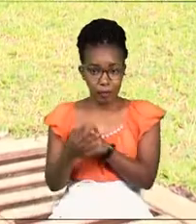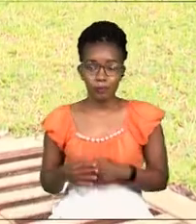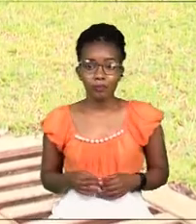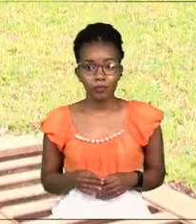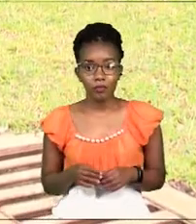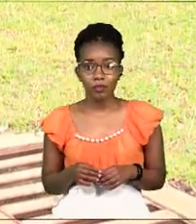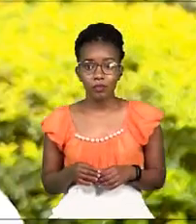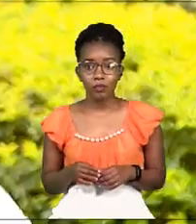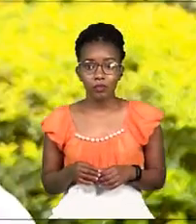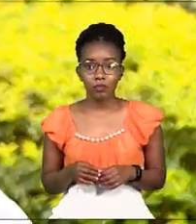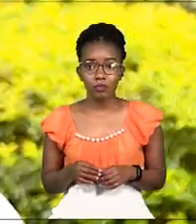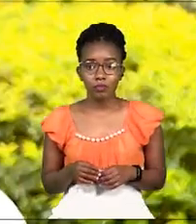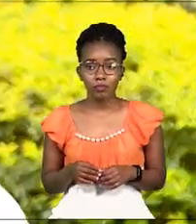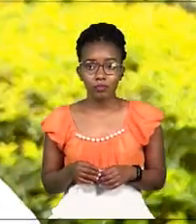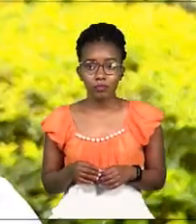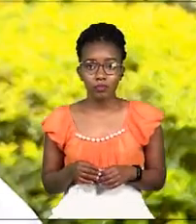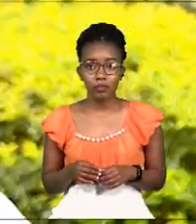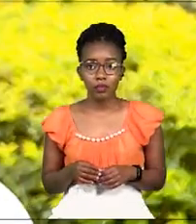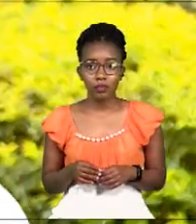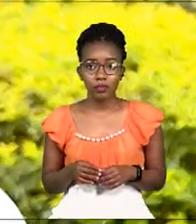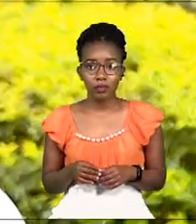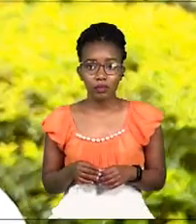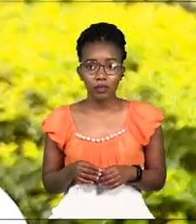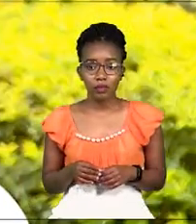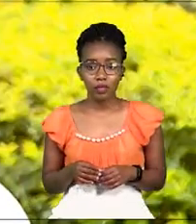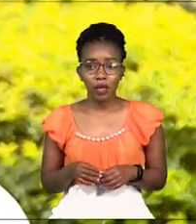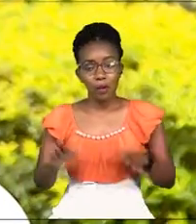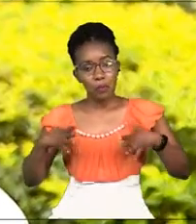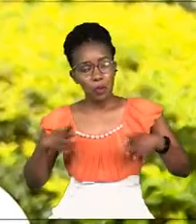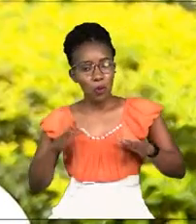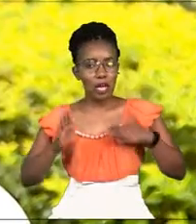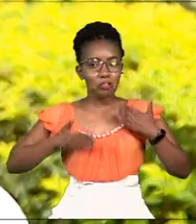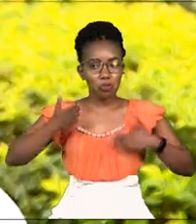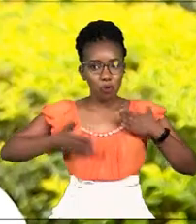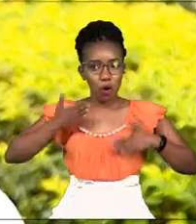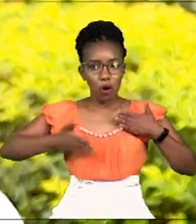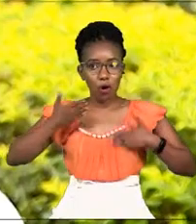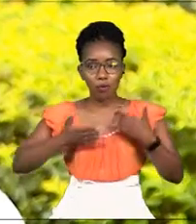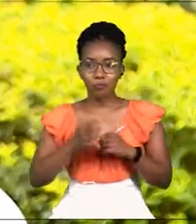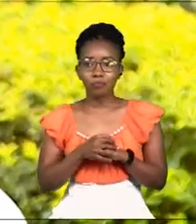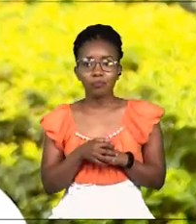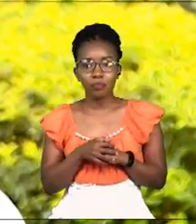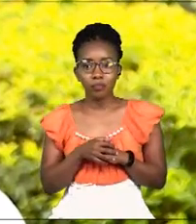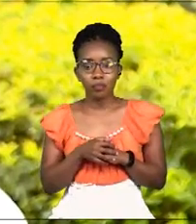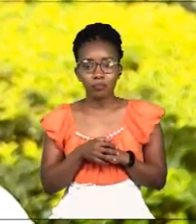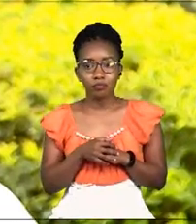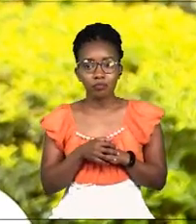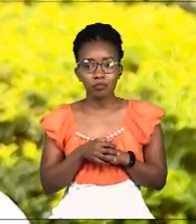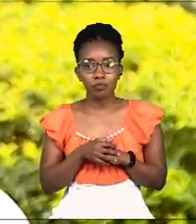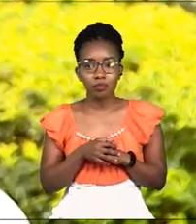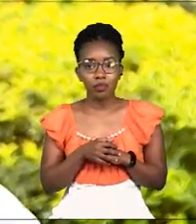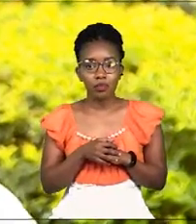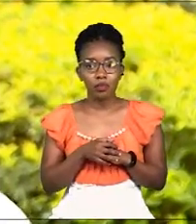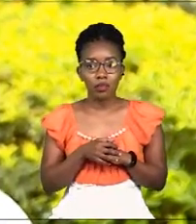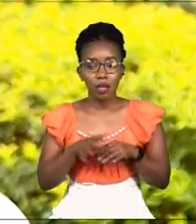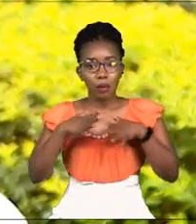as neurological. Most people, after joke, they will laugh and enjoy. People with cataplexy may, instead of laughing and